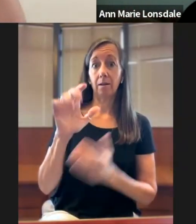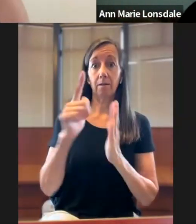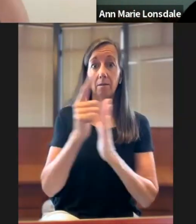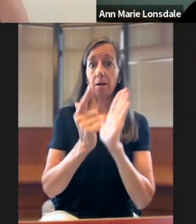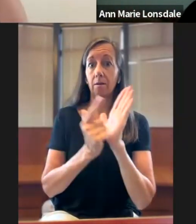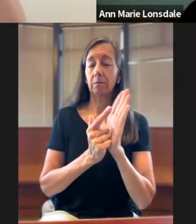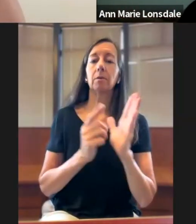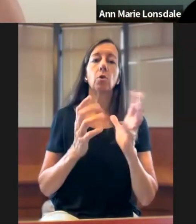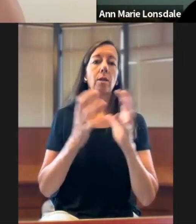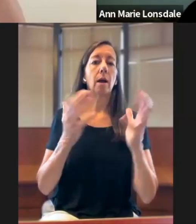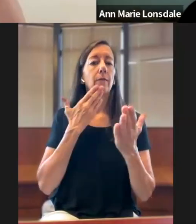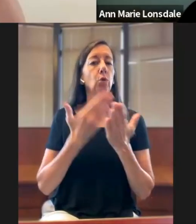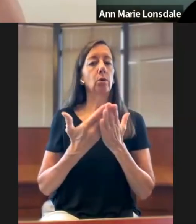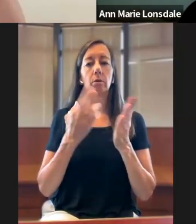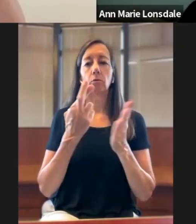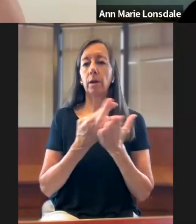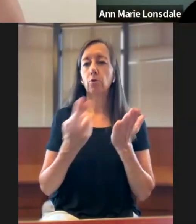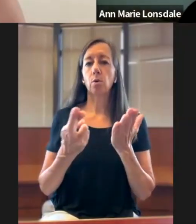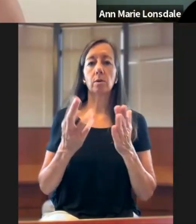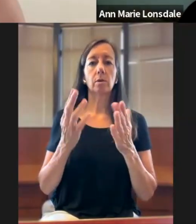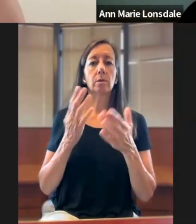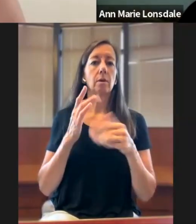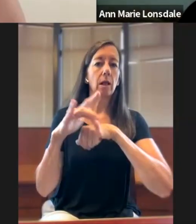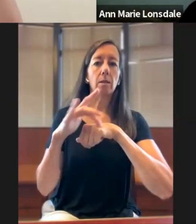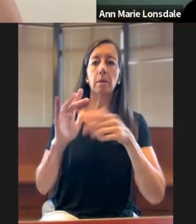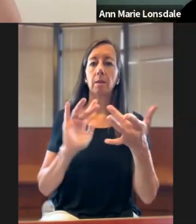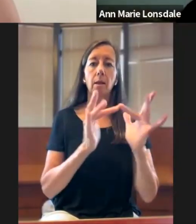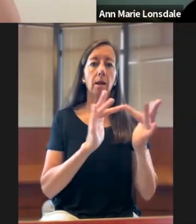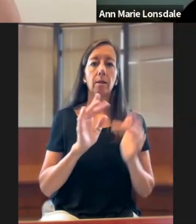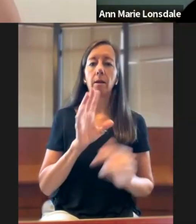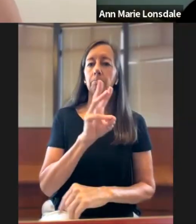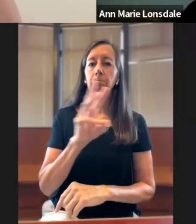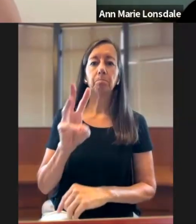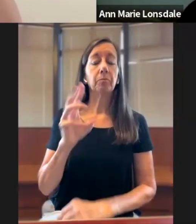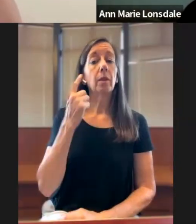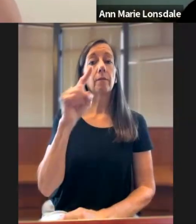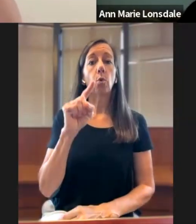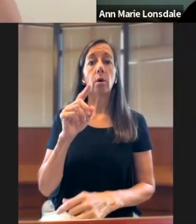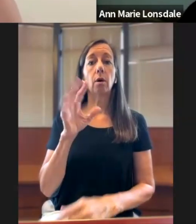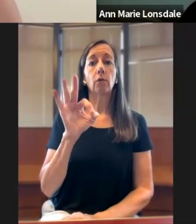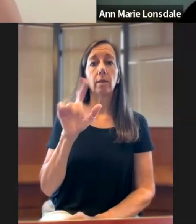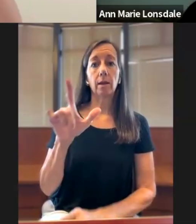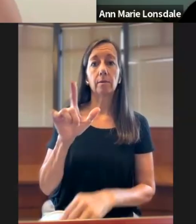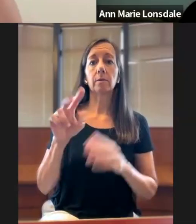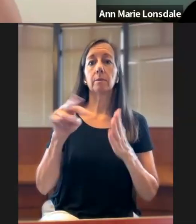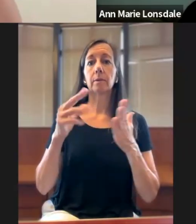good resources that are available online for freelancers, both around rates